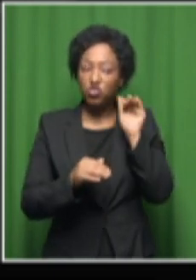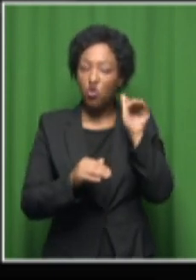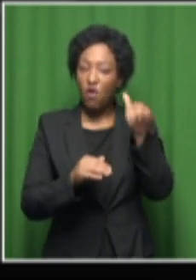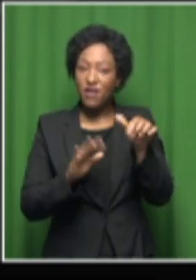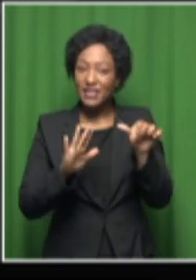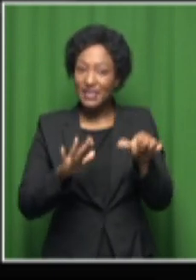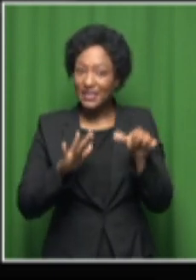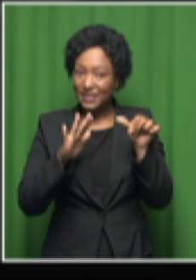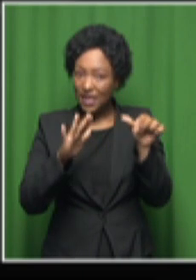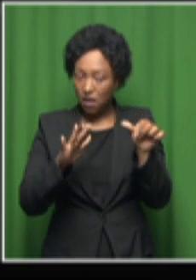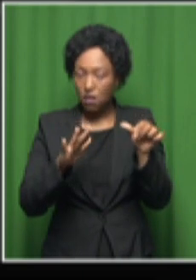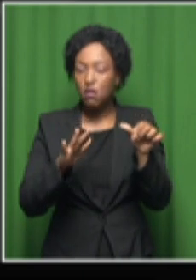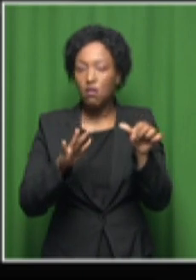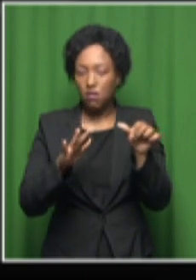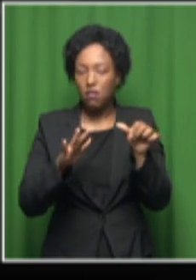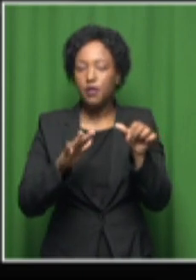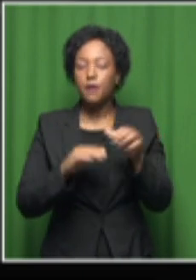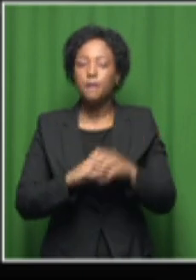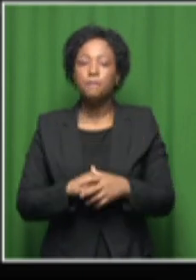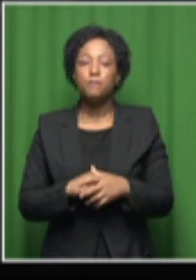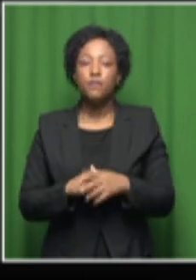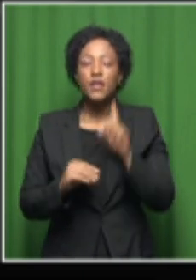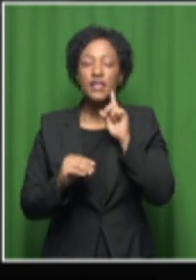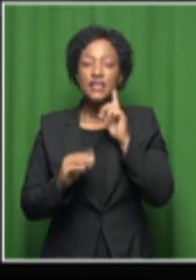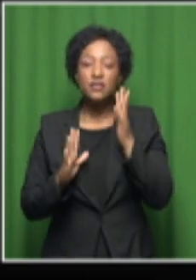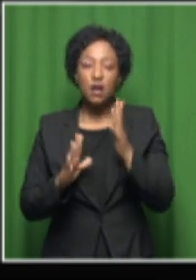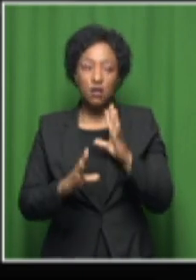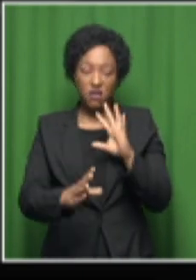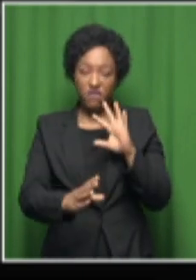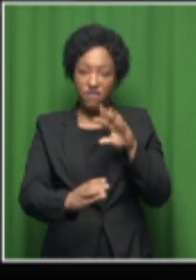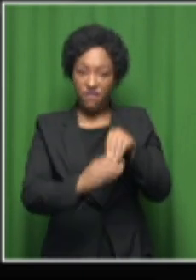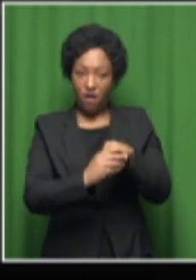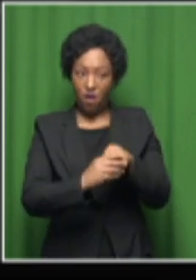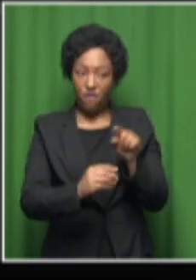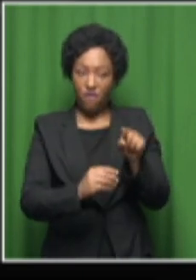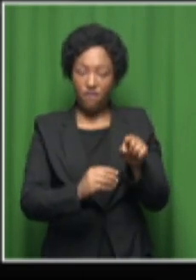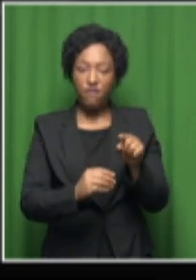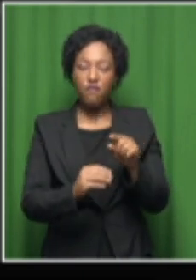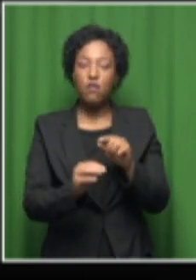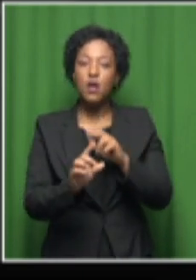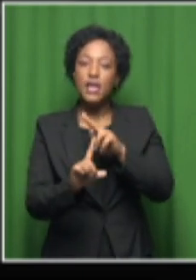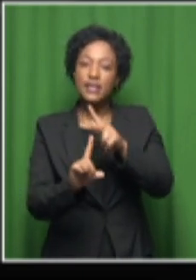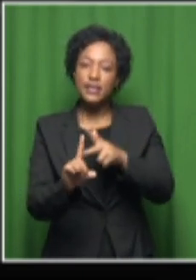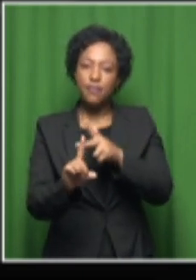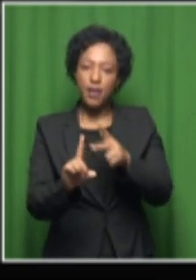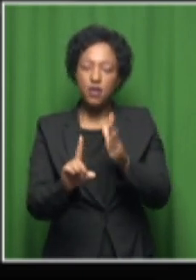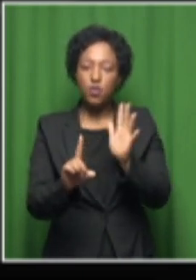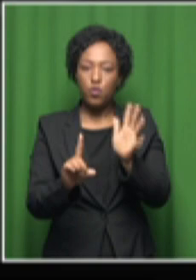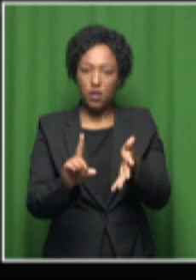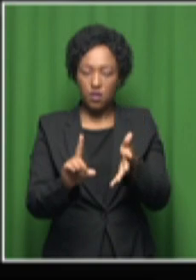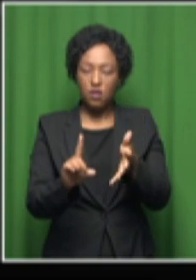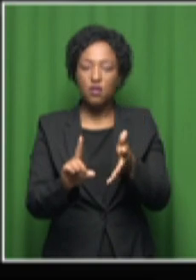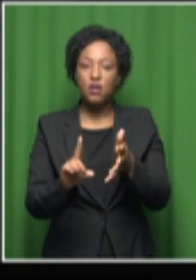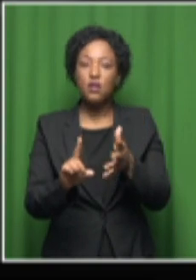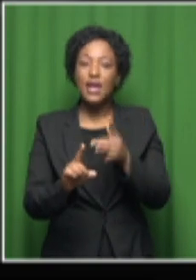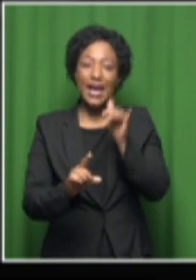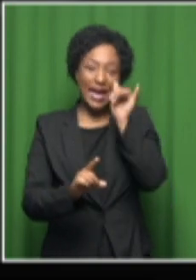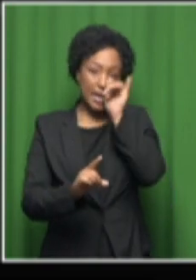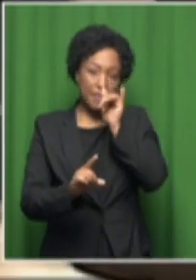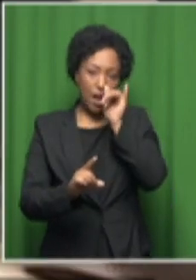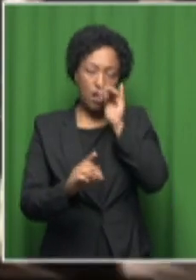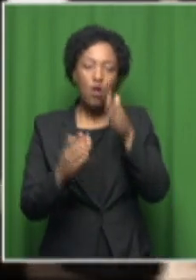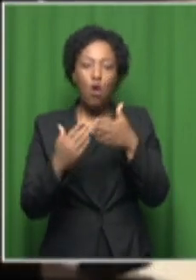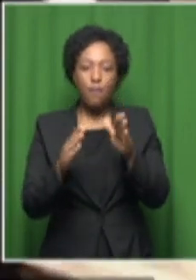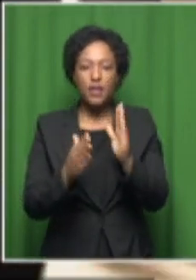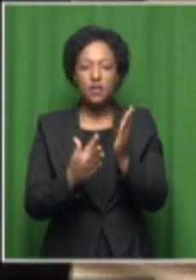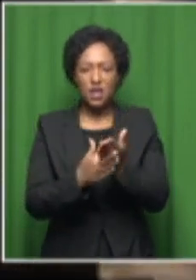of 16 years. Where educators are involved, they will be disciplined and criminal charges laid as